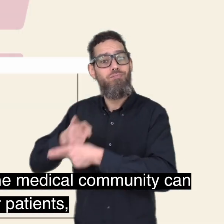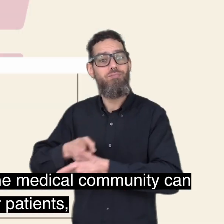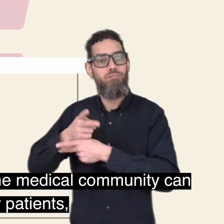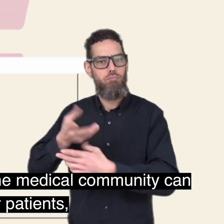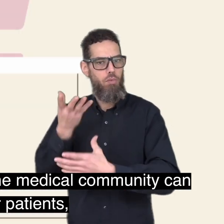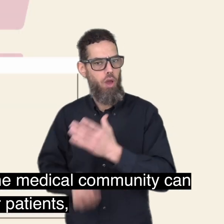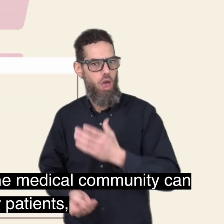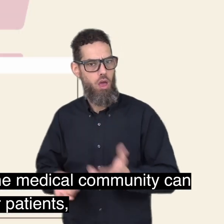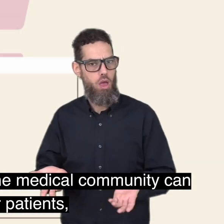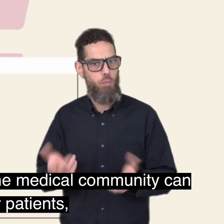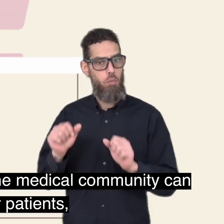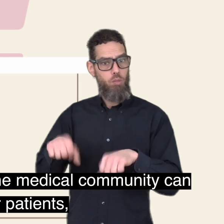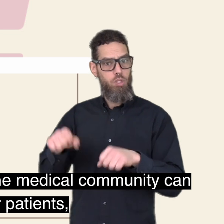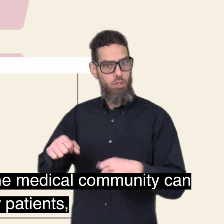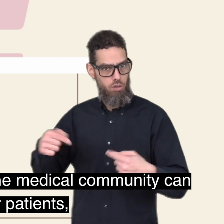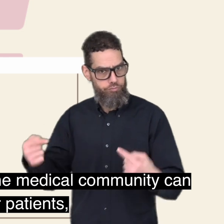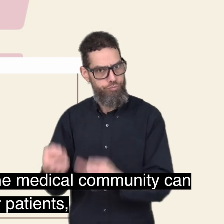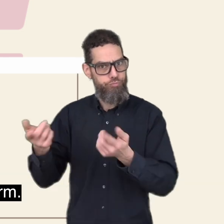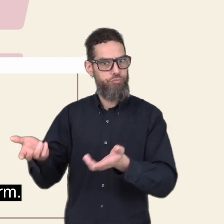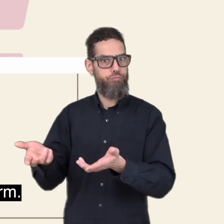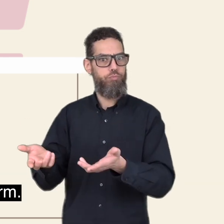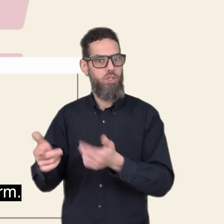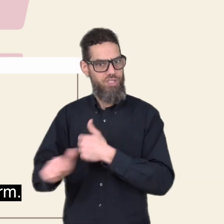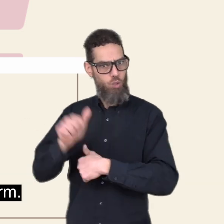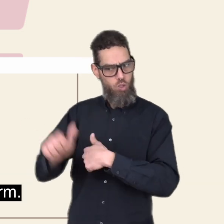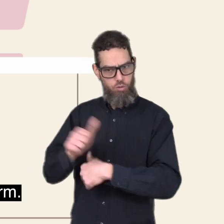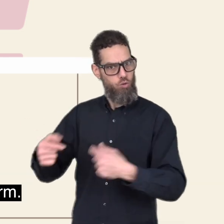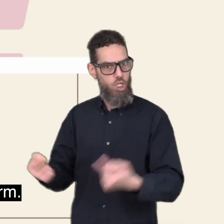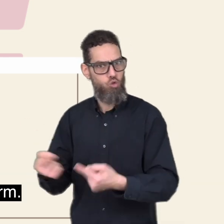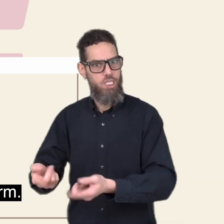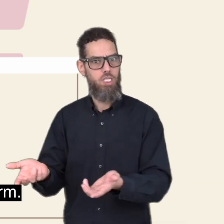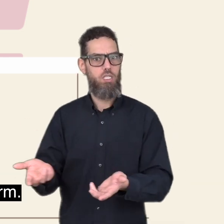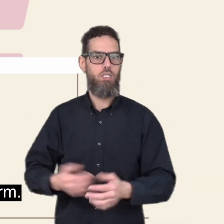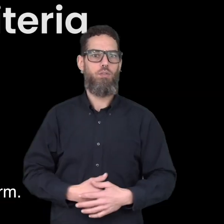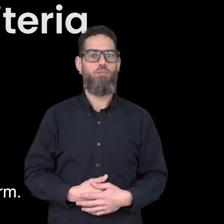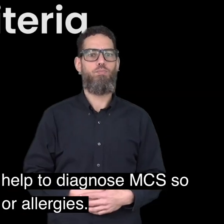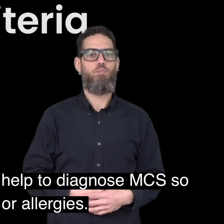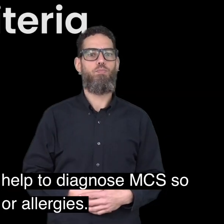to a significant gap in medical care for patients, potentially placing them at risk of harm.